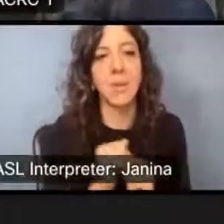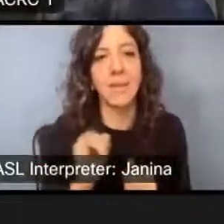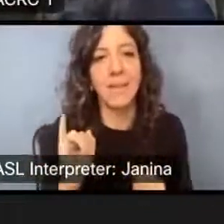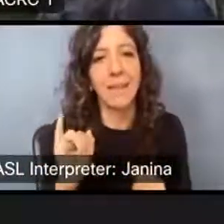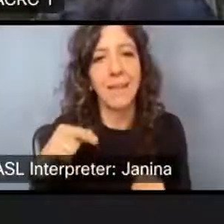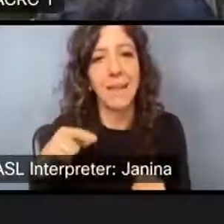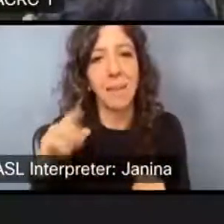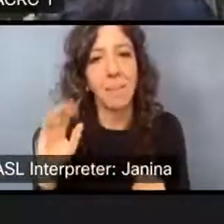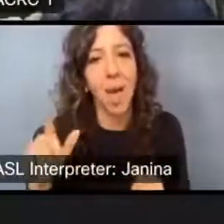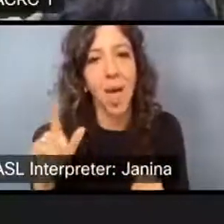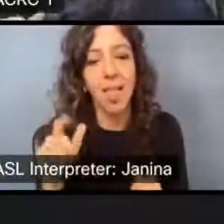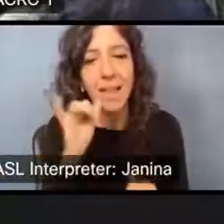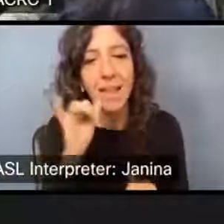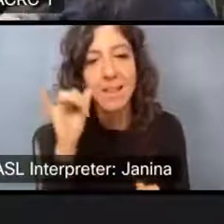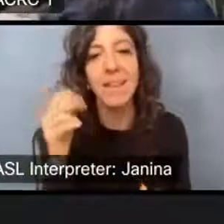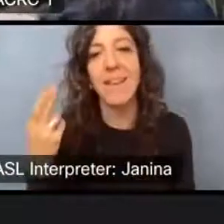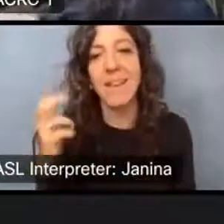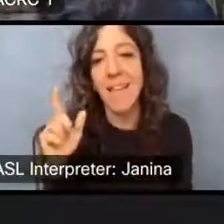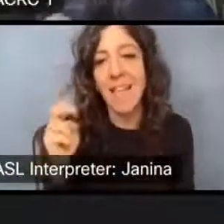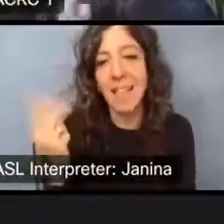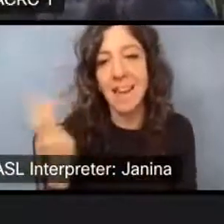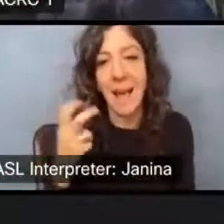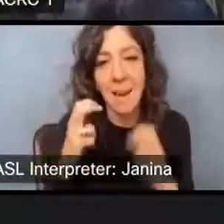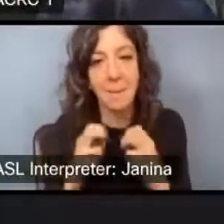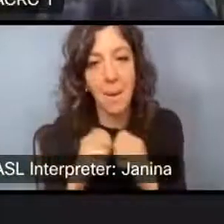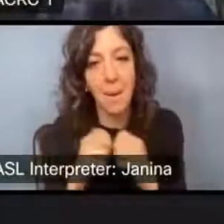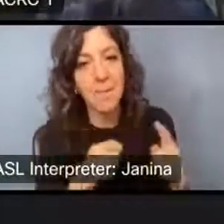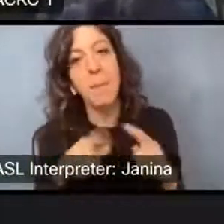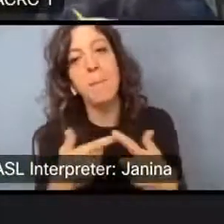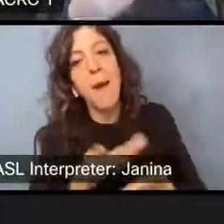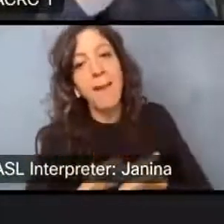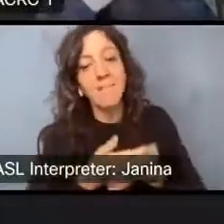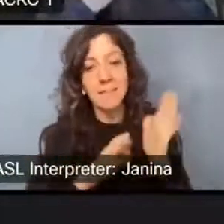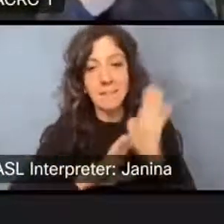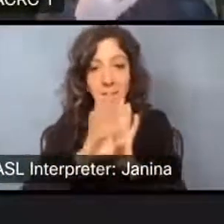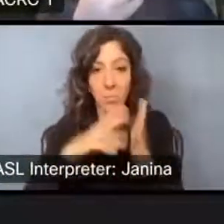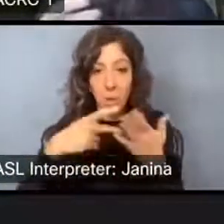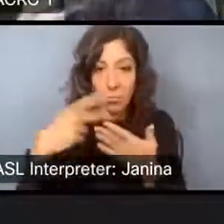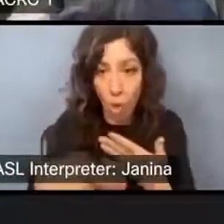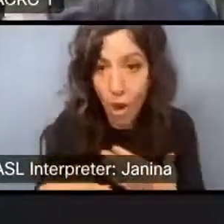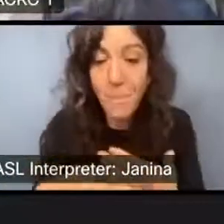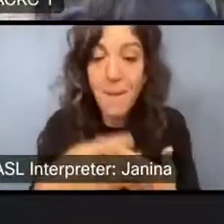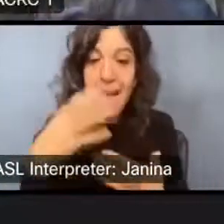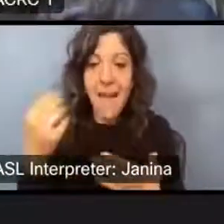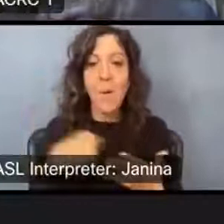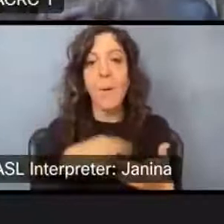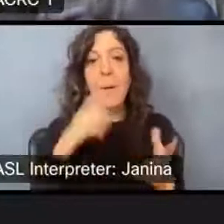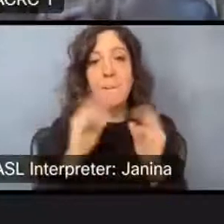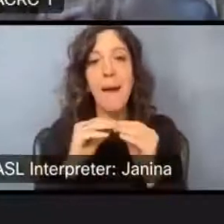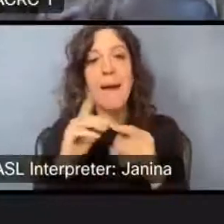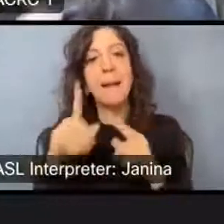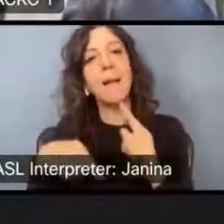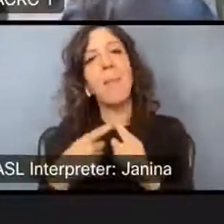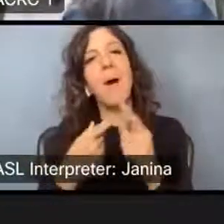yesterday. Helen and I met with him about the infant development programs. And then we also met briefly about the supported living